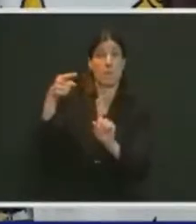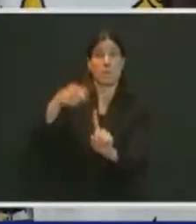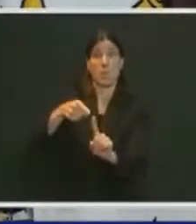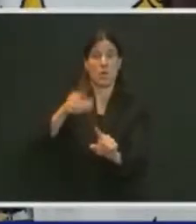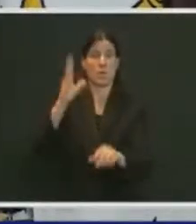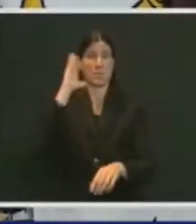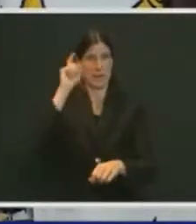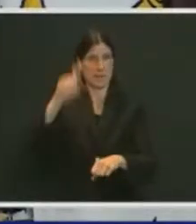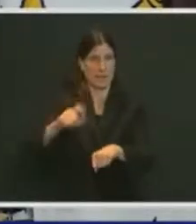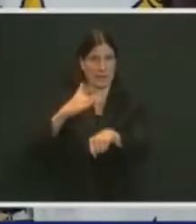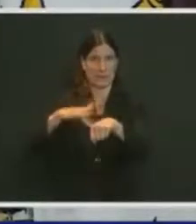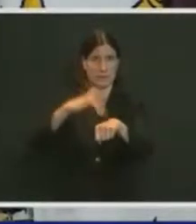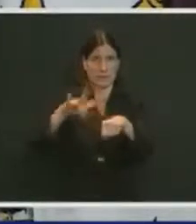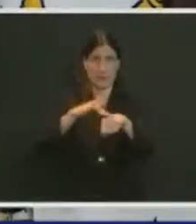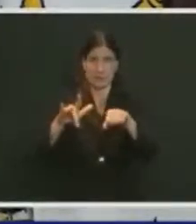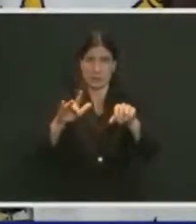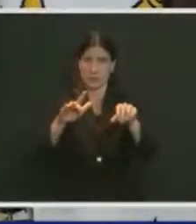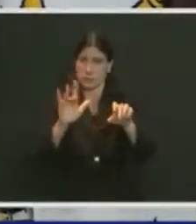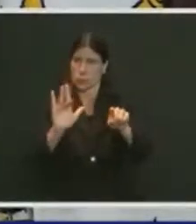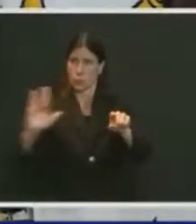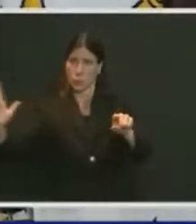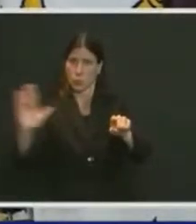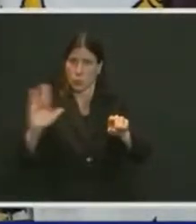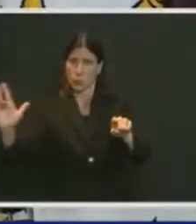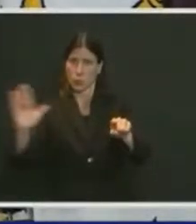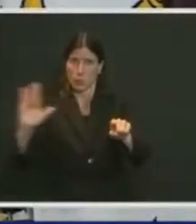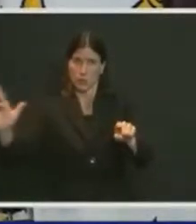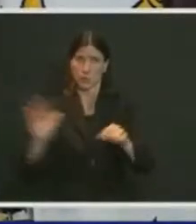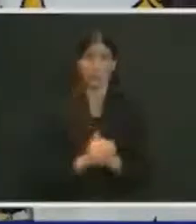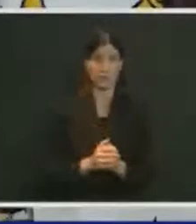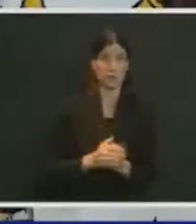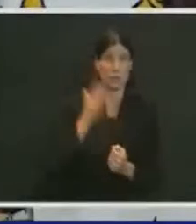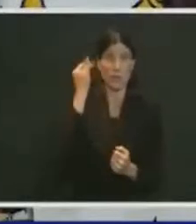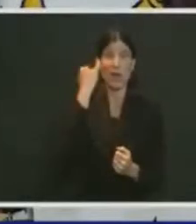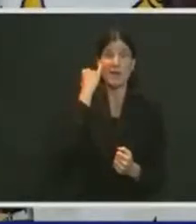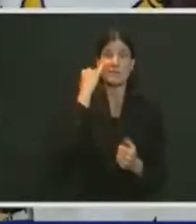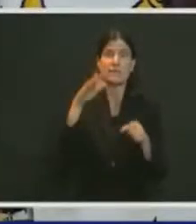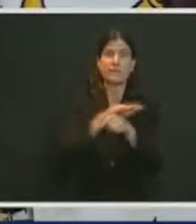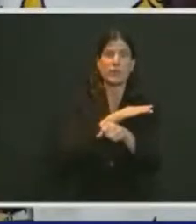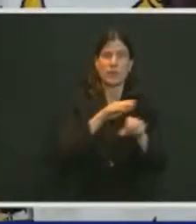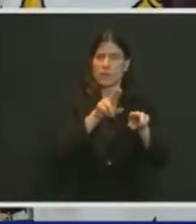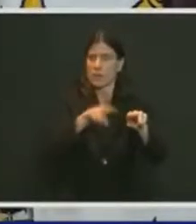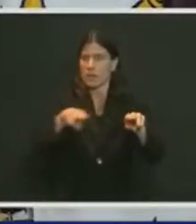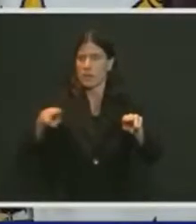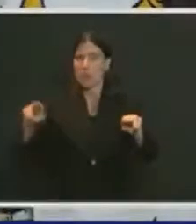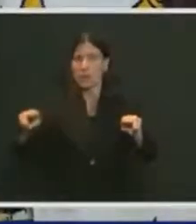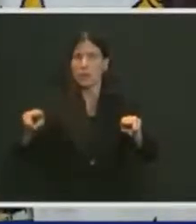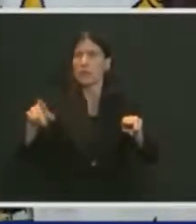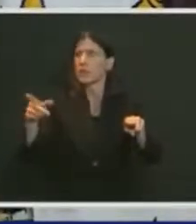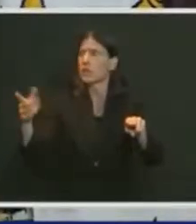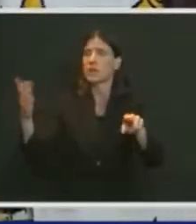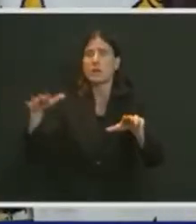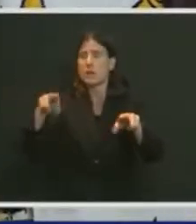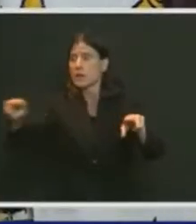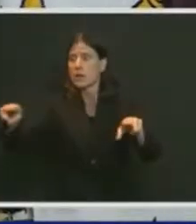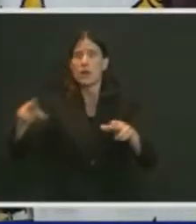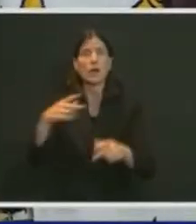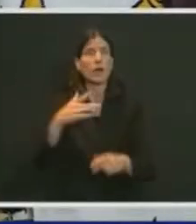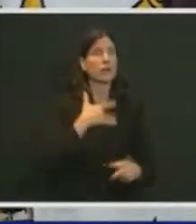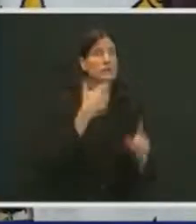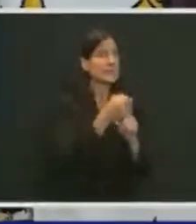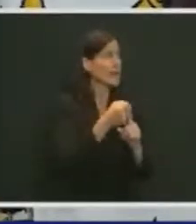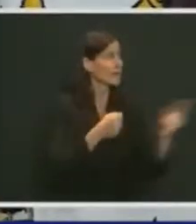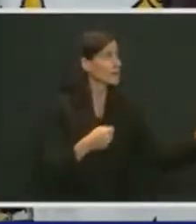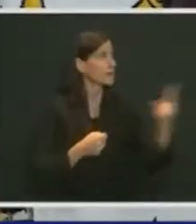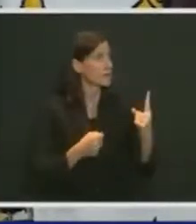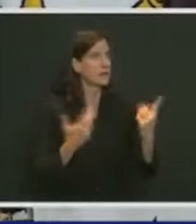Frankly, it's vital that if you, God forbid, have a heart attack, a stroke, you need to get to the hospital, there's a hospital bed and a physician and a care